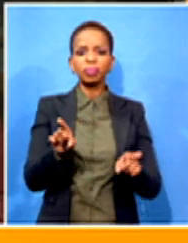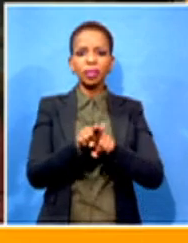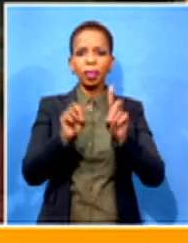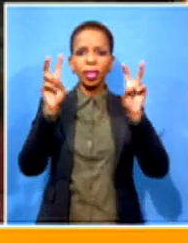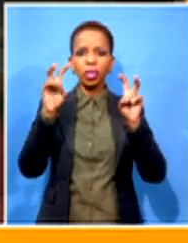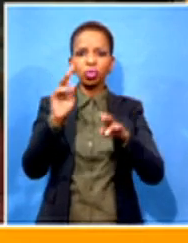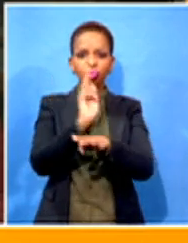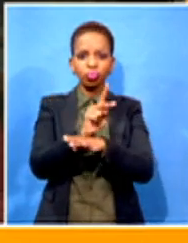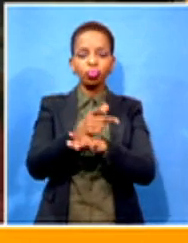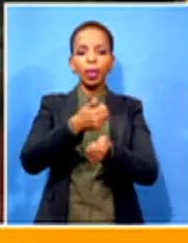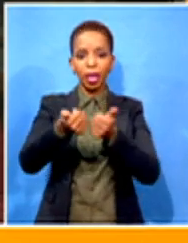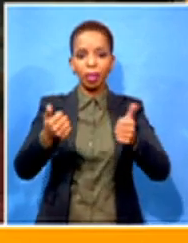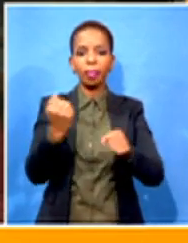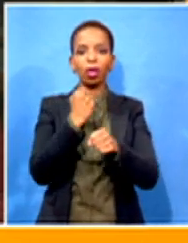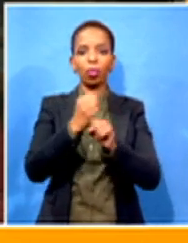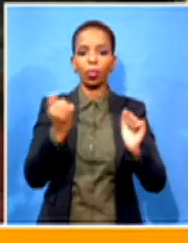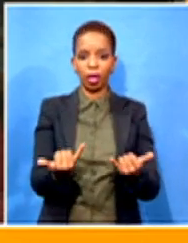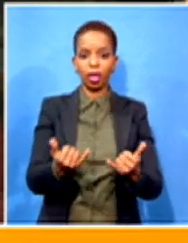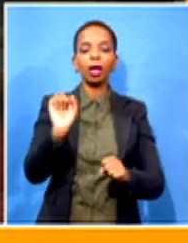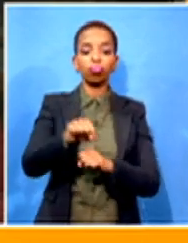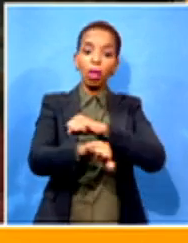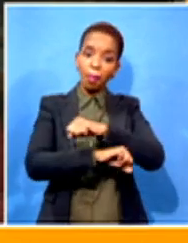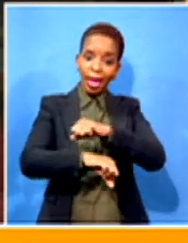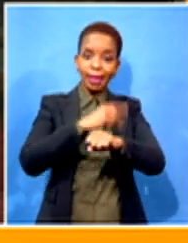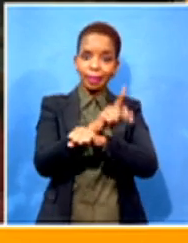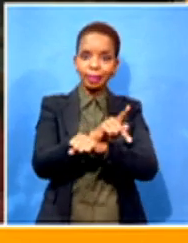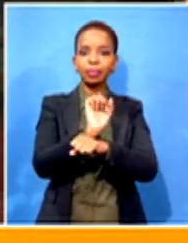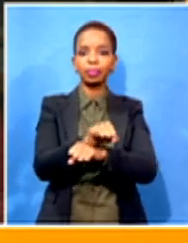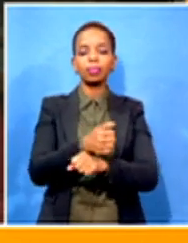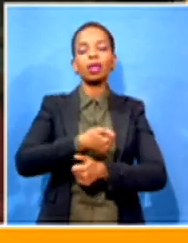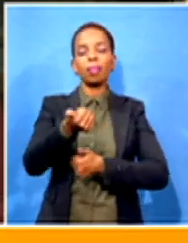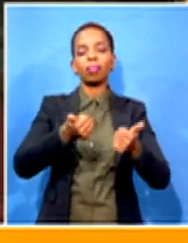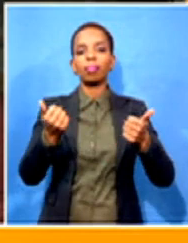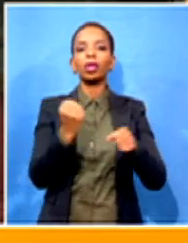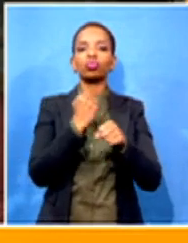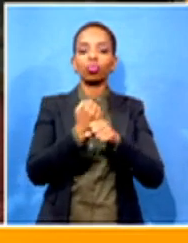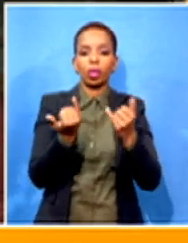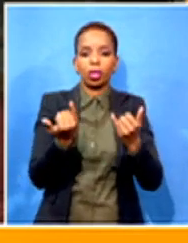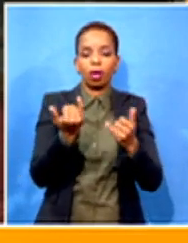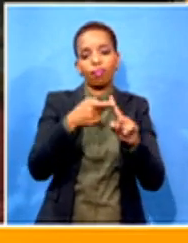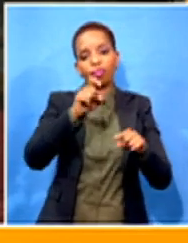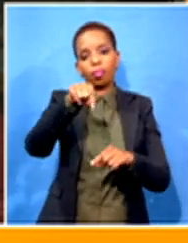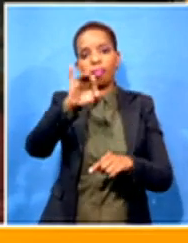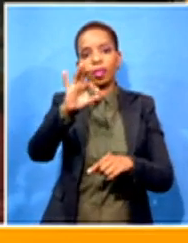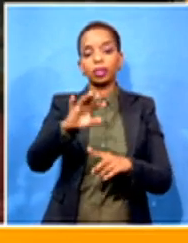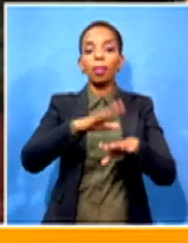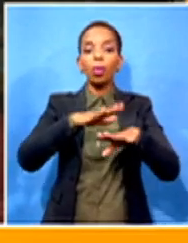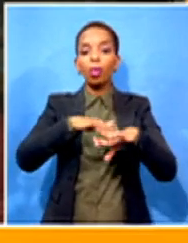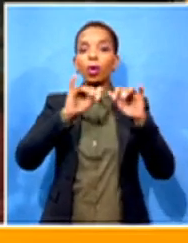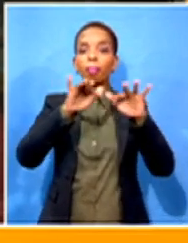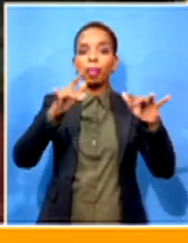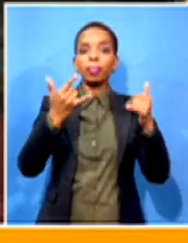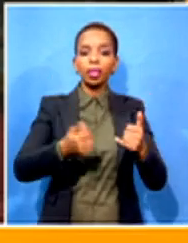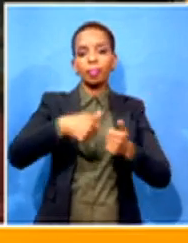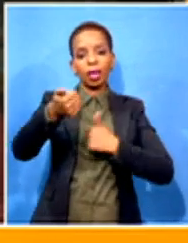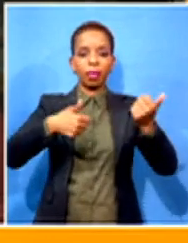to come back to work. That was another one that was raised yesterday. So, you know, you'll find a lot more people going back to places